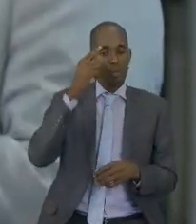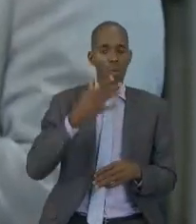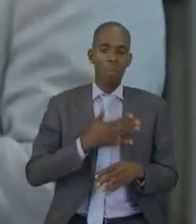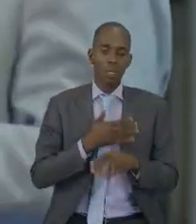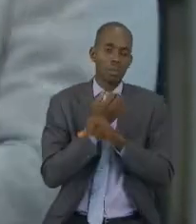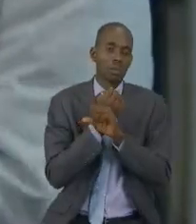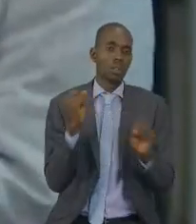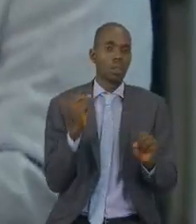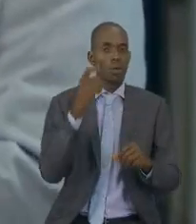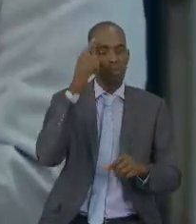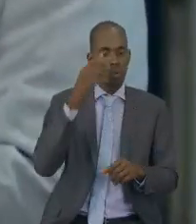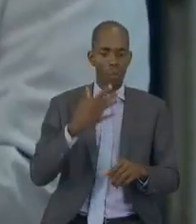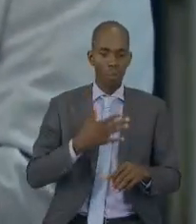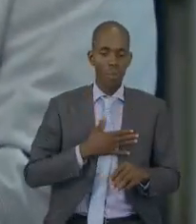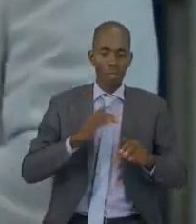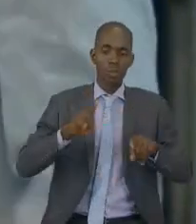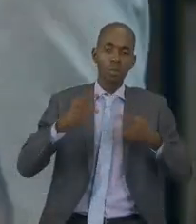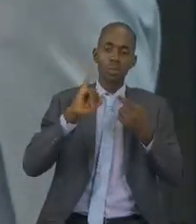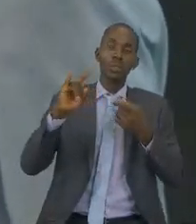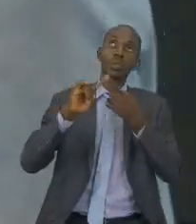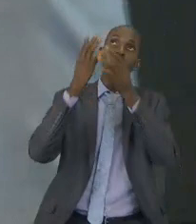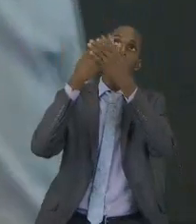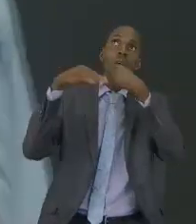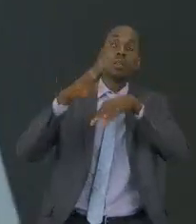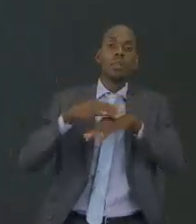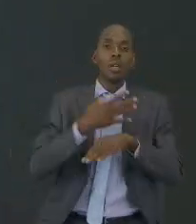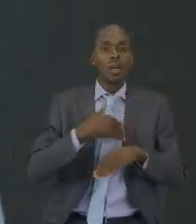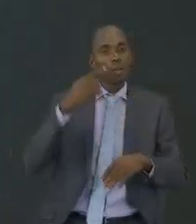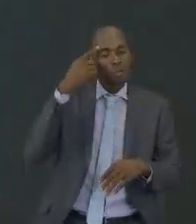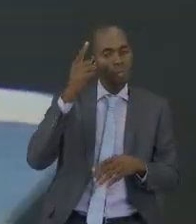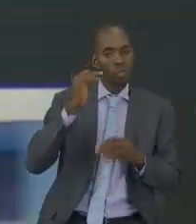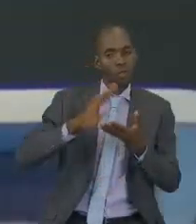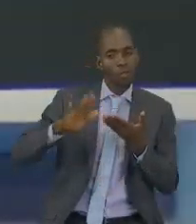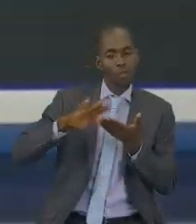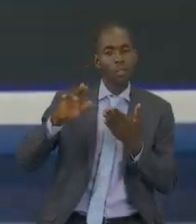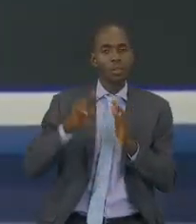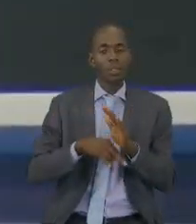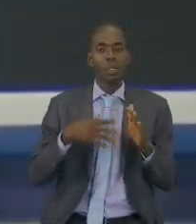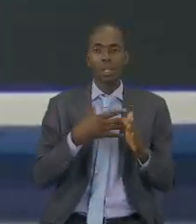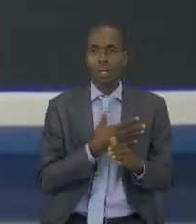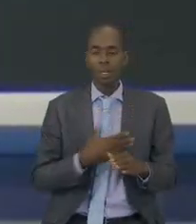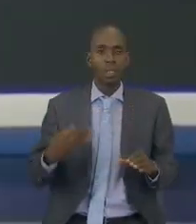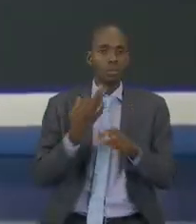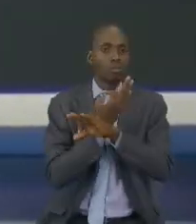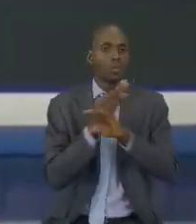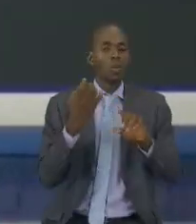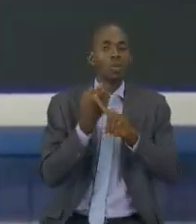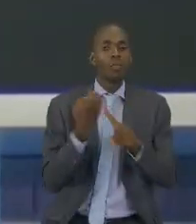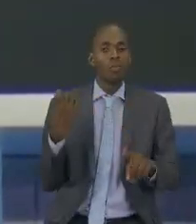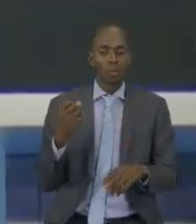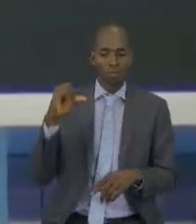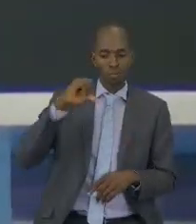salvation, for my getting to heaven, and for the forgiveness and freedom from condemnation.